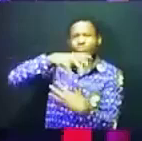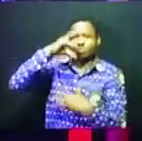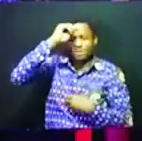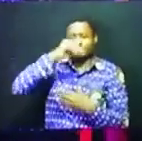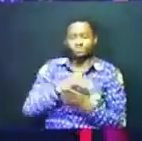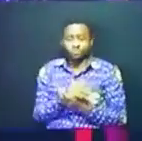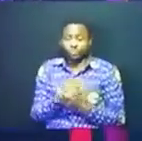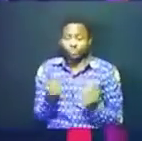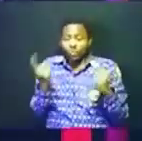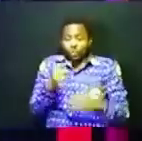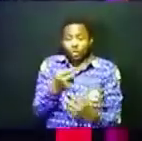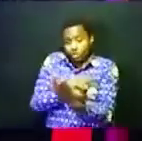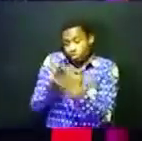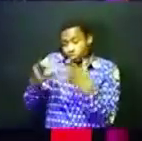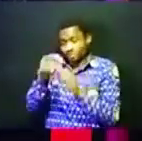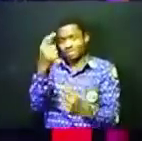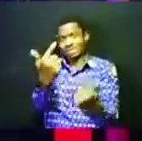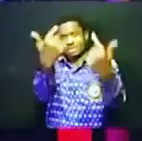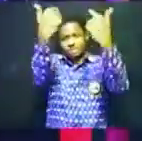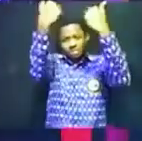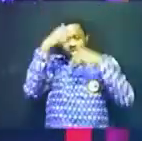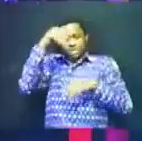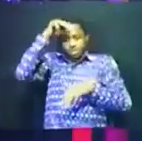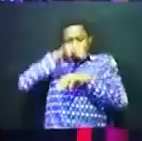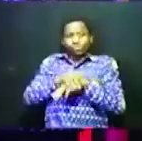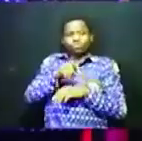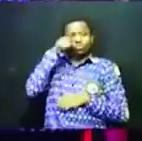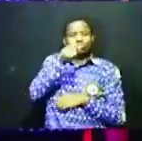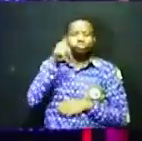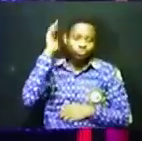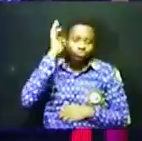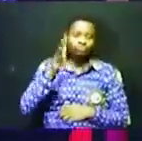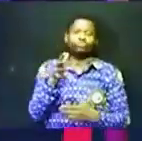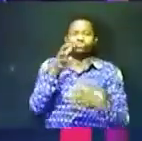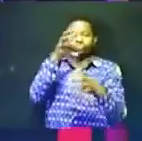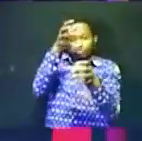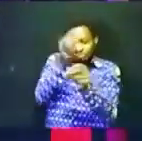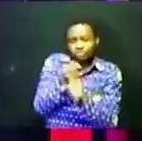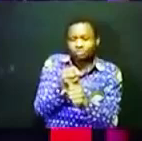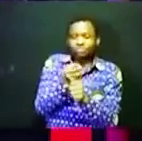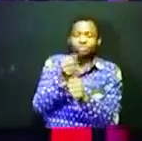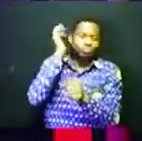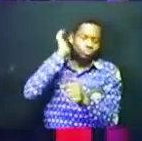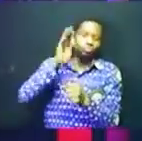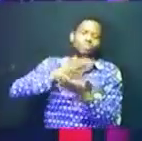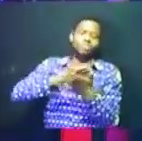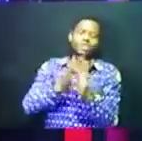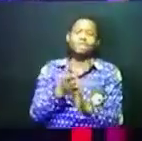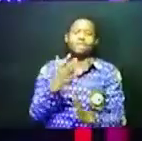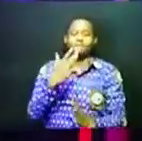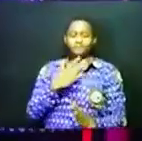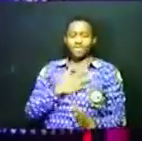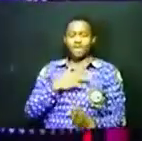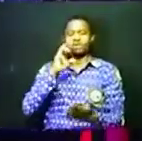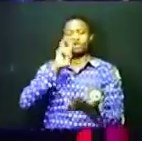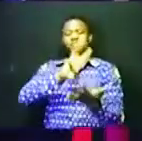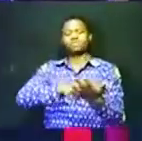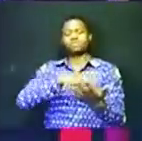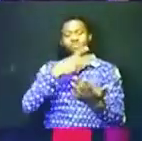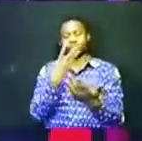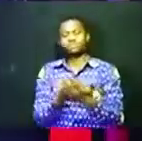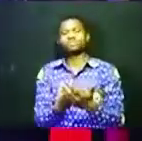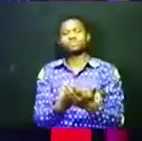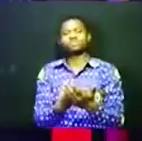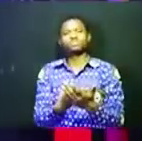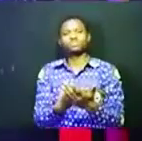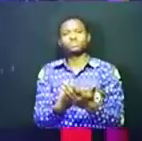When the Holy Spirit comes on you, and you be my witness. That